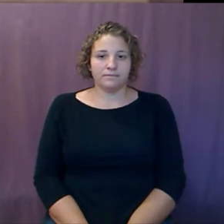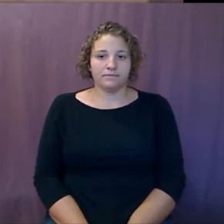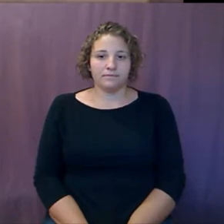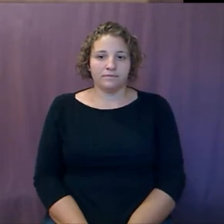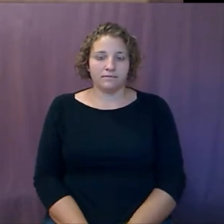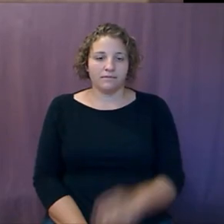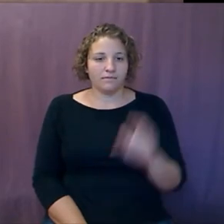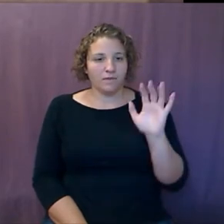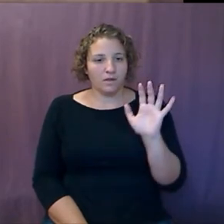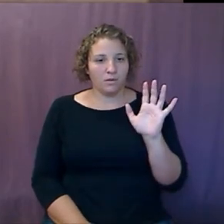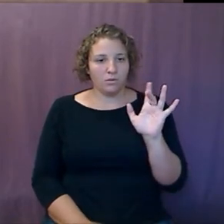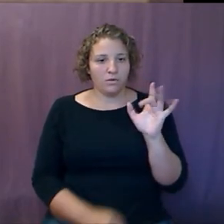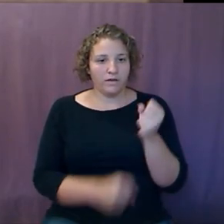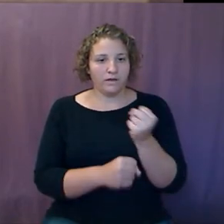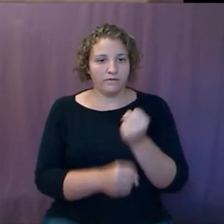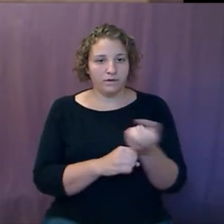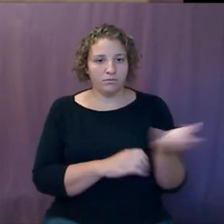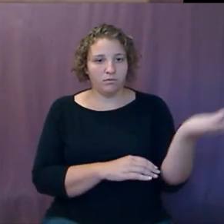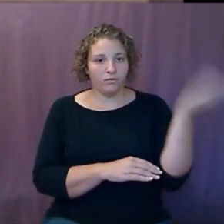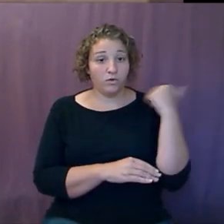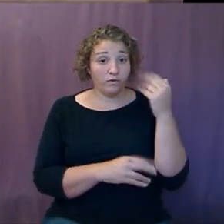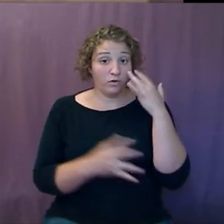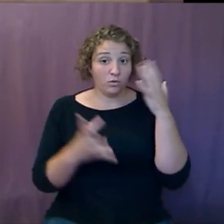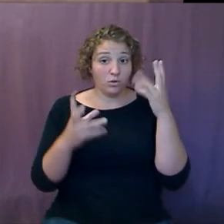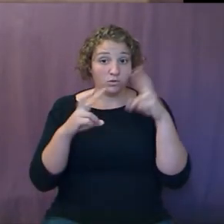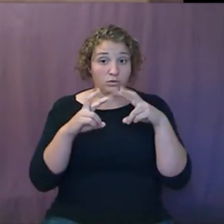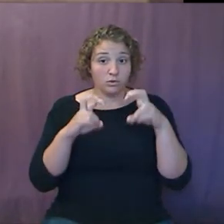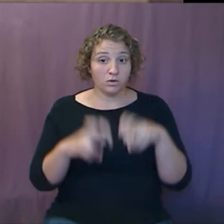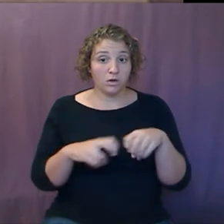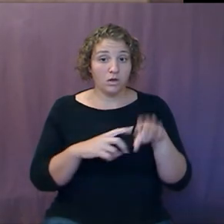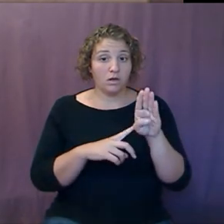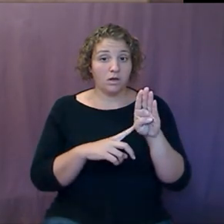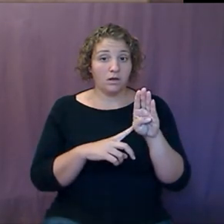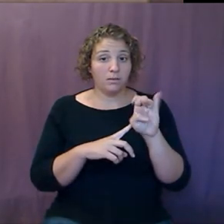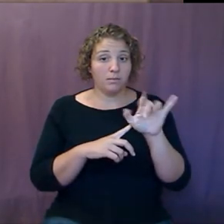25 years ago if you tried to look up information on the Bilderberg group you wouldn't find it